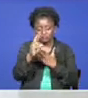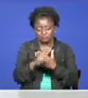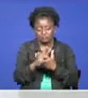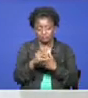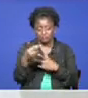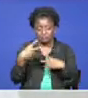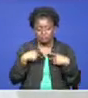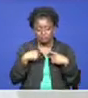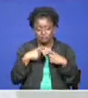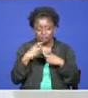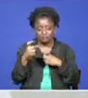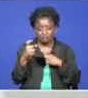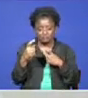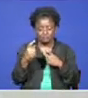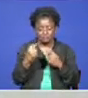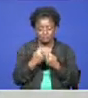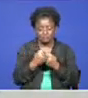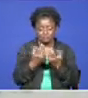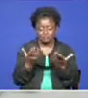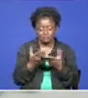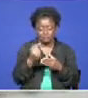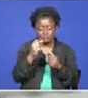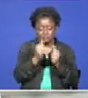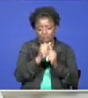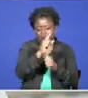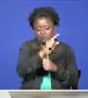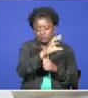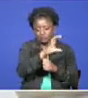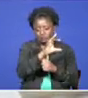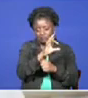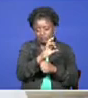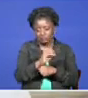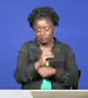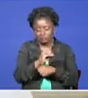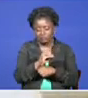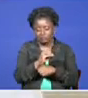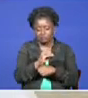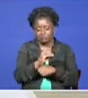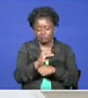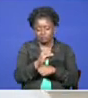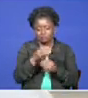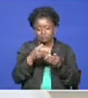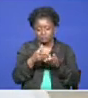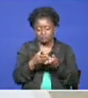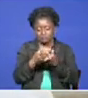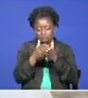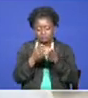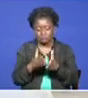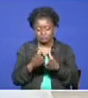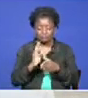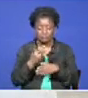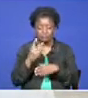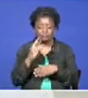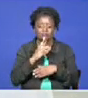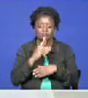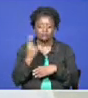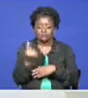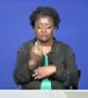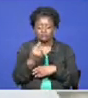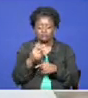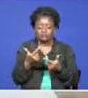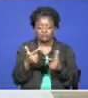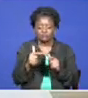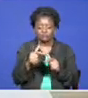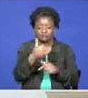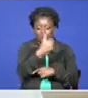here in Nassau. We'll have 180 sailors on the water, and we are only allowed 10 male